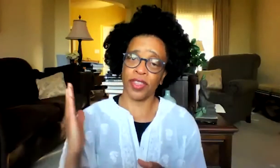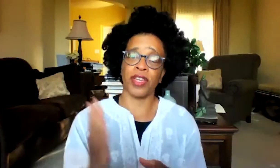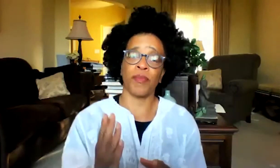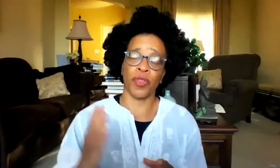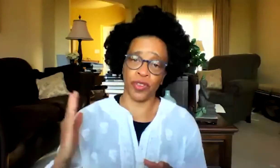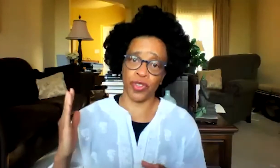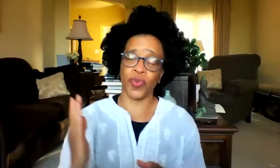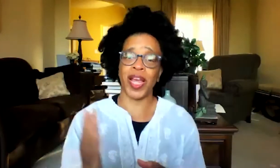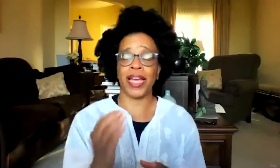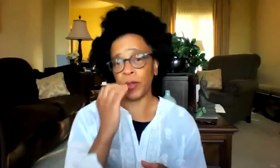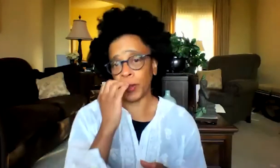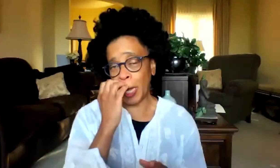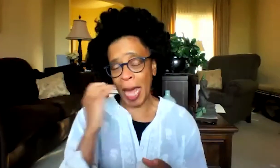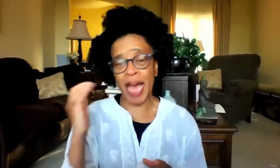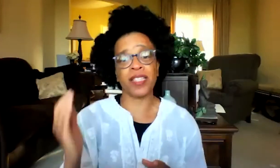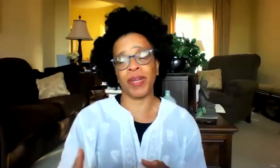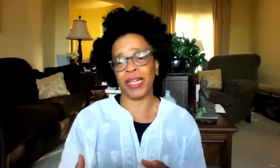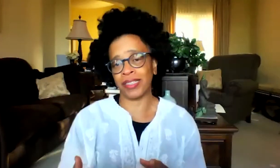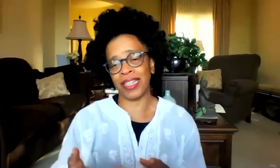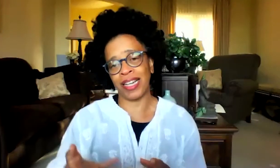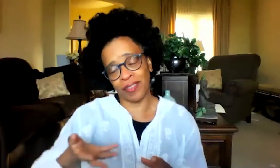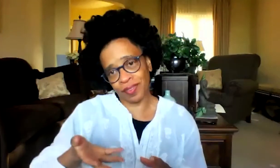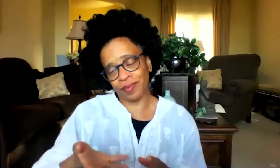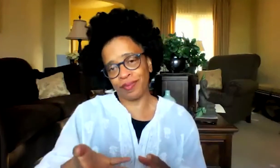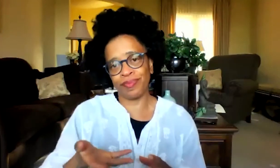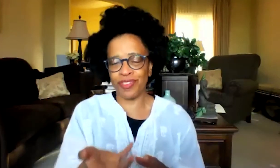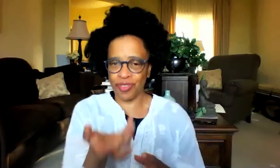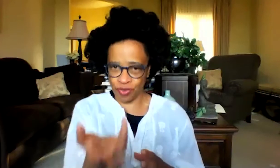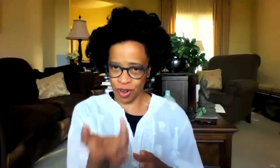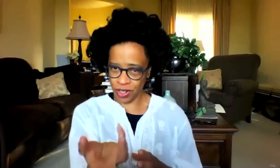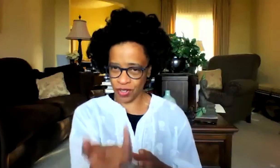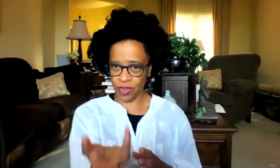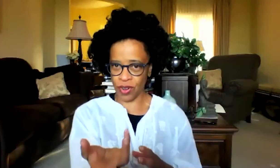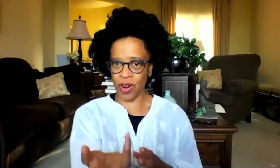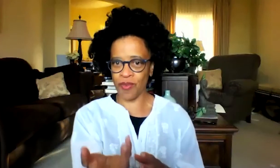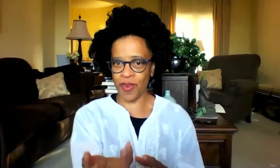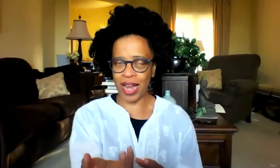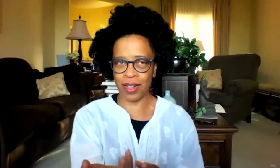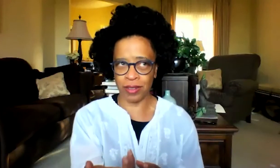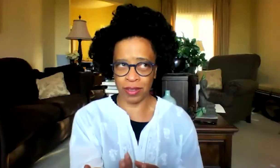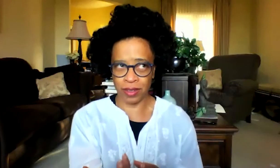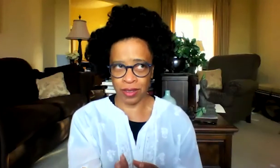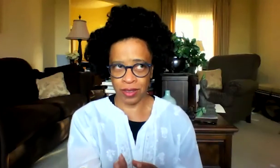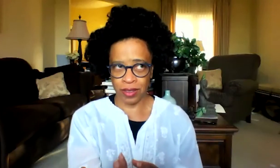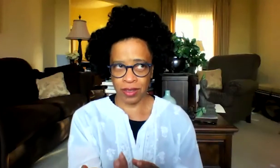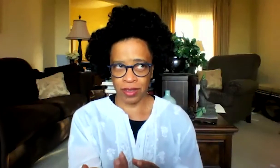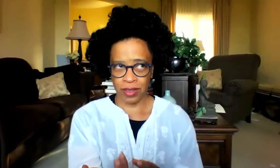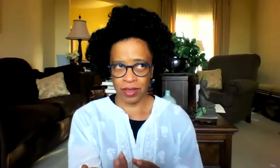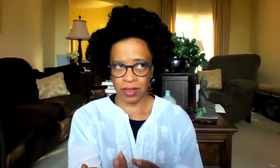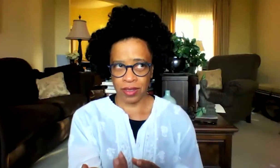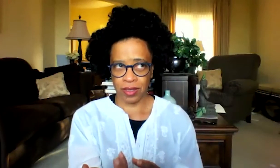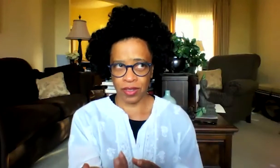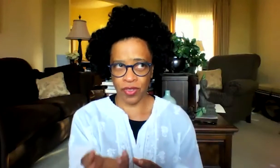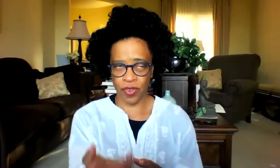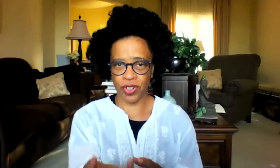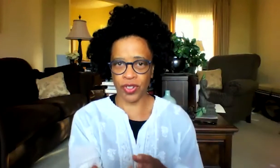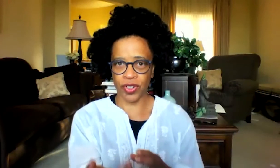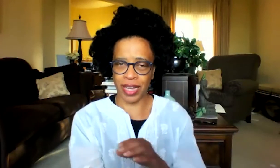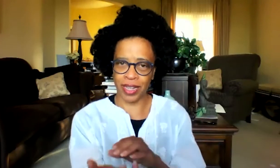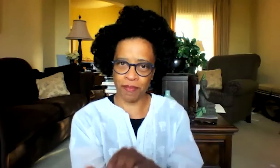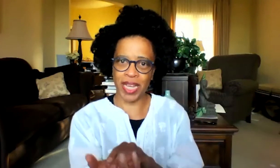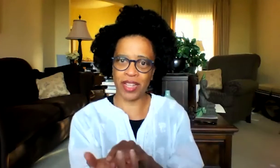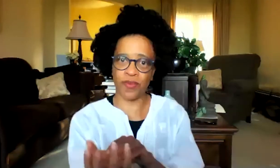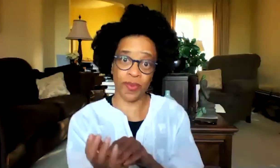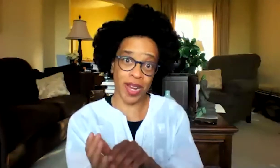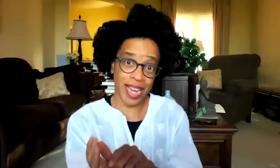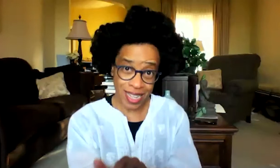the theme or the strand or the aspect, the kind of structure around the structure